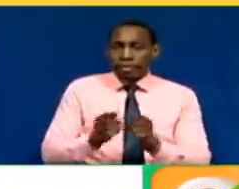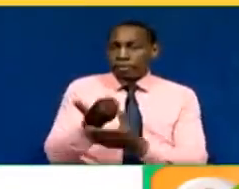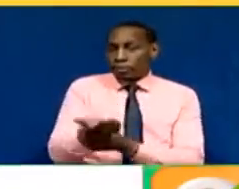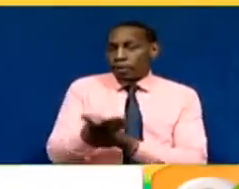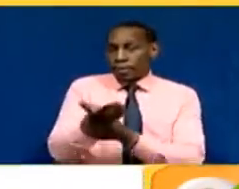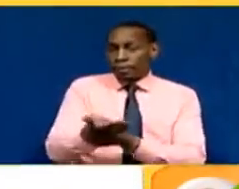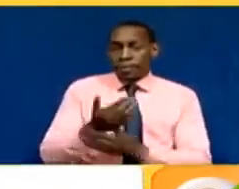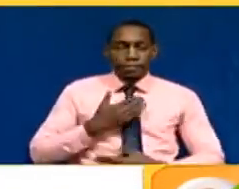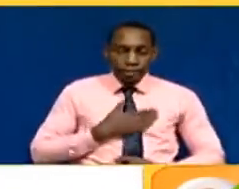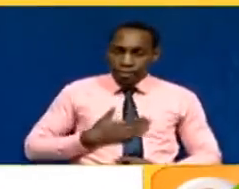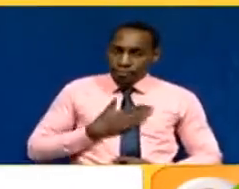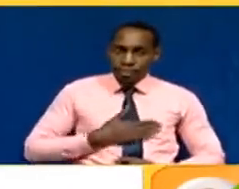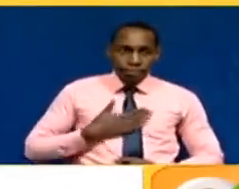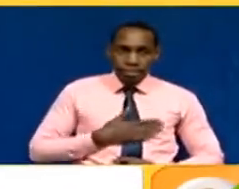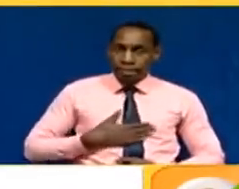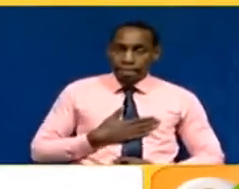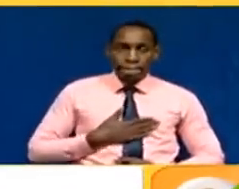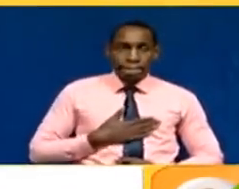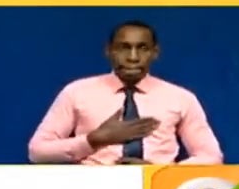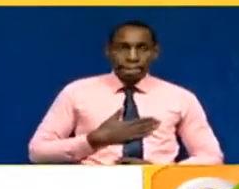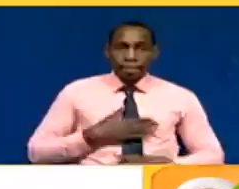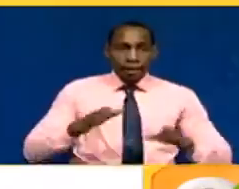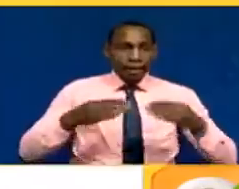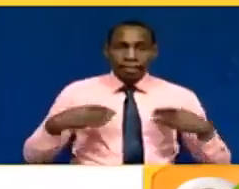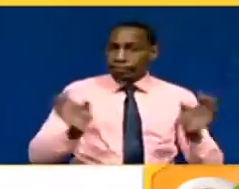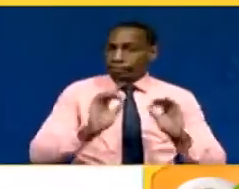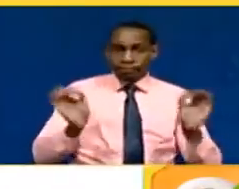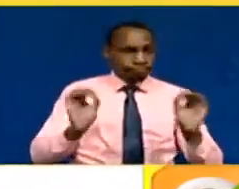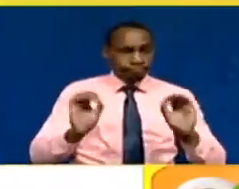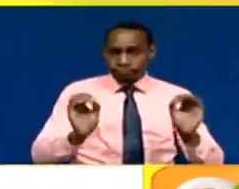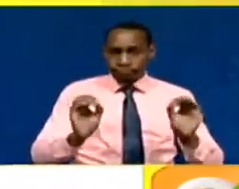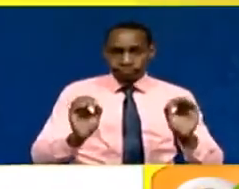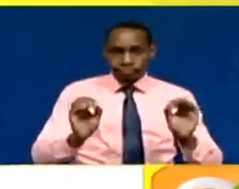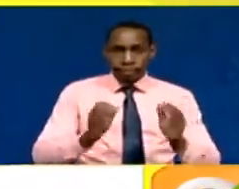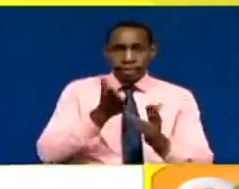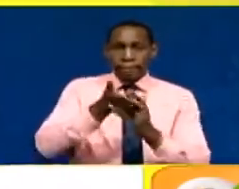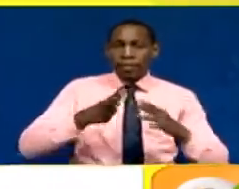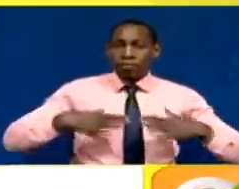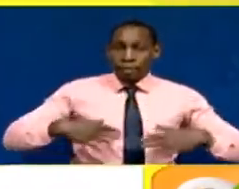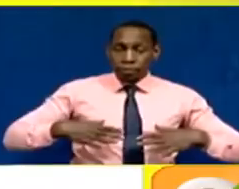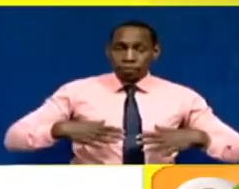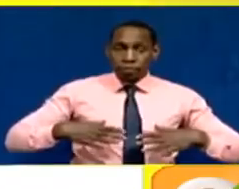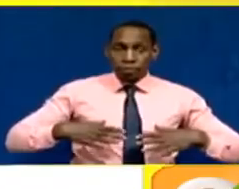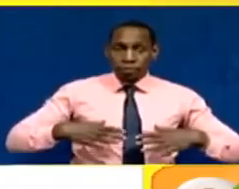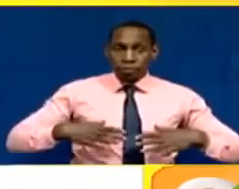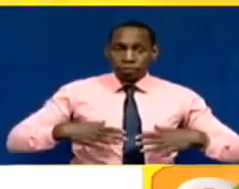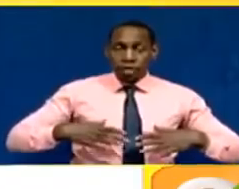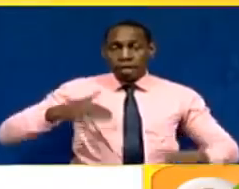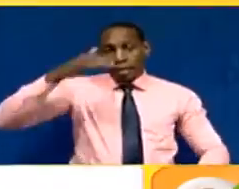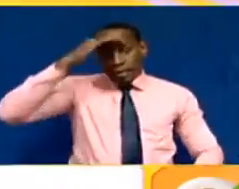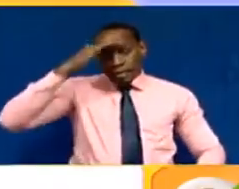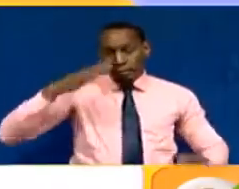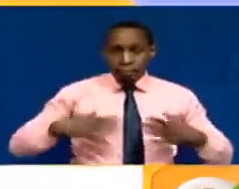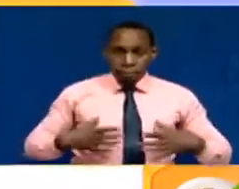I want to beg you, please, don't allow brokers and